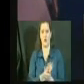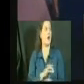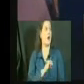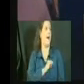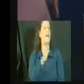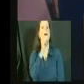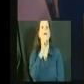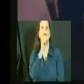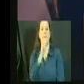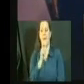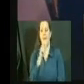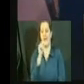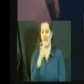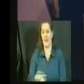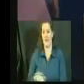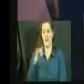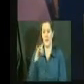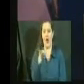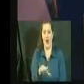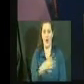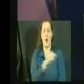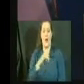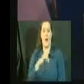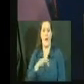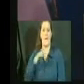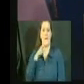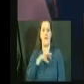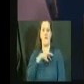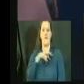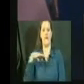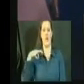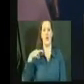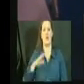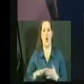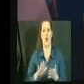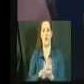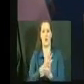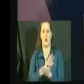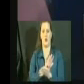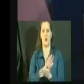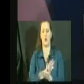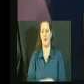am, however, a taxpayer, and I am a volunteer at the schools.